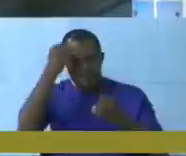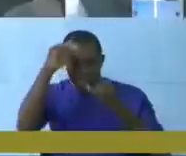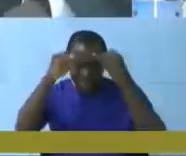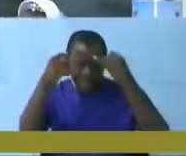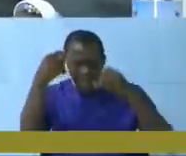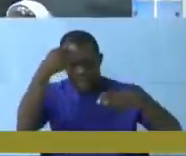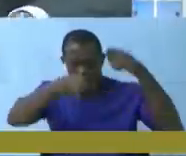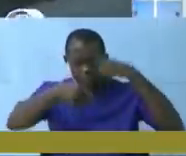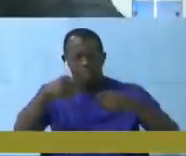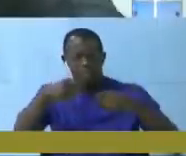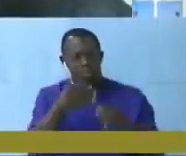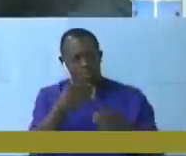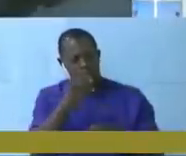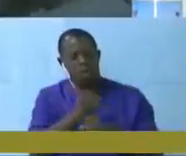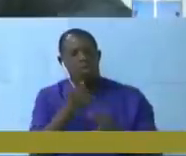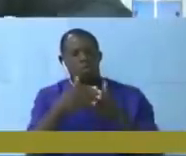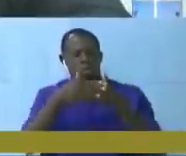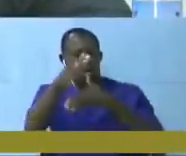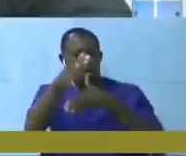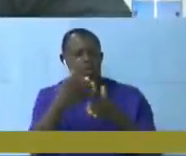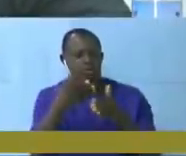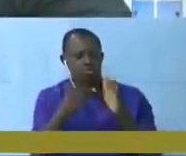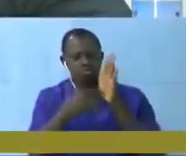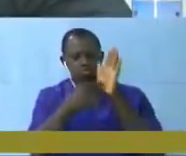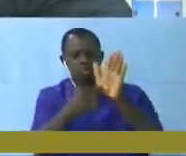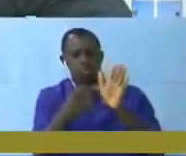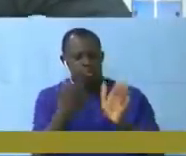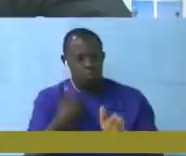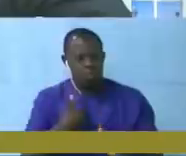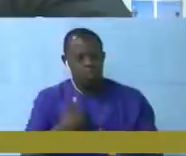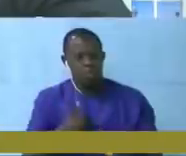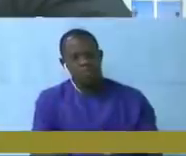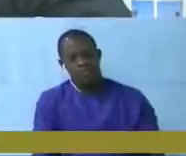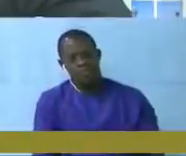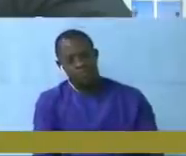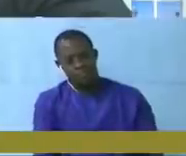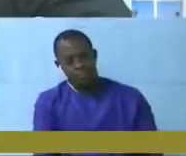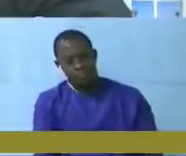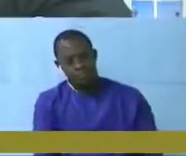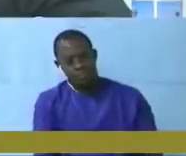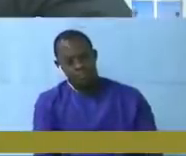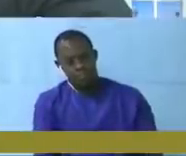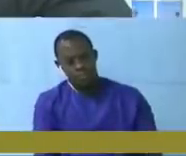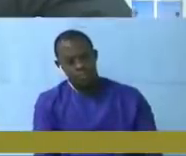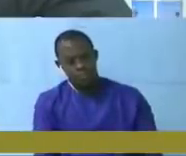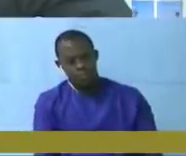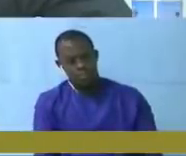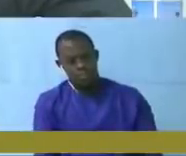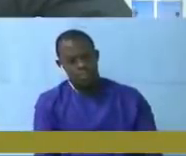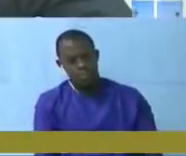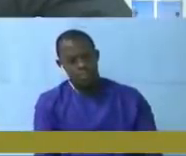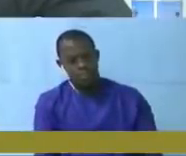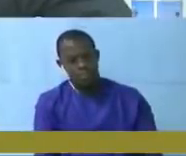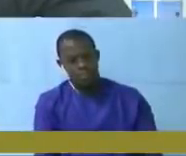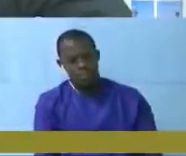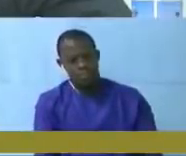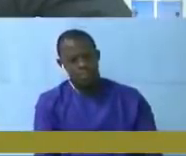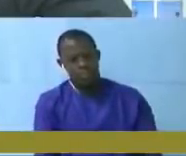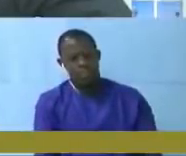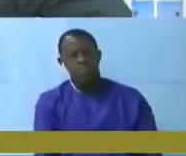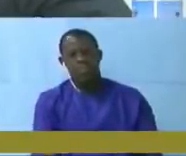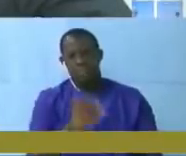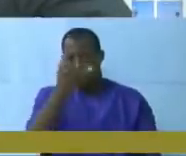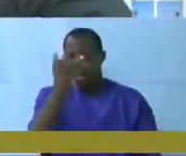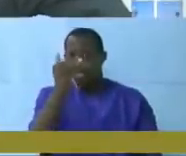wi ñu ko doon def rek pour natta li nga xamne moy anda go xamne nit ñi and nañ ko ak ñoom. That's